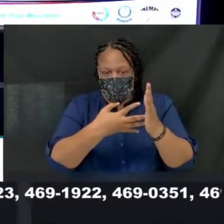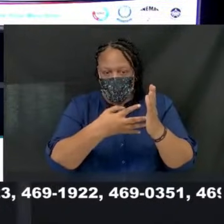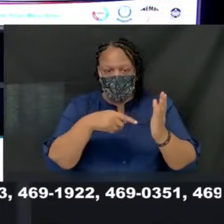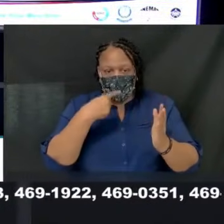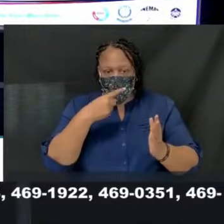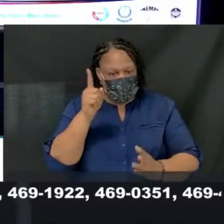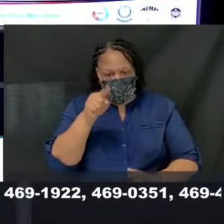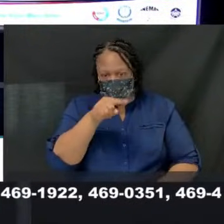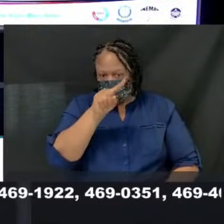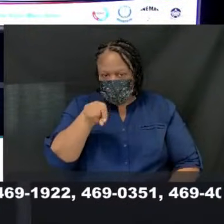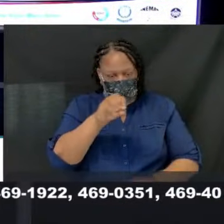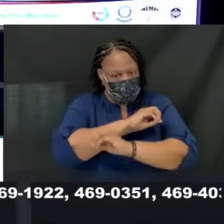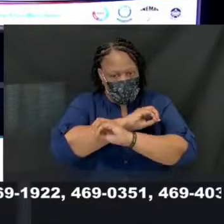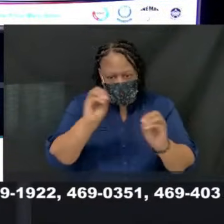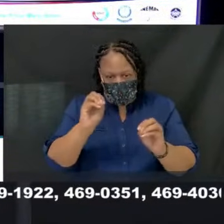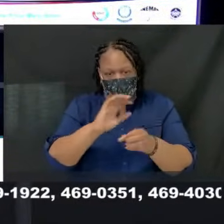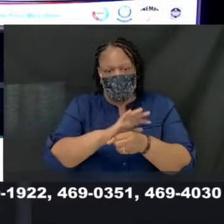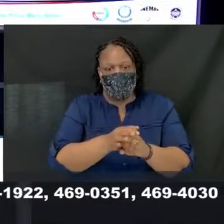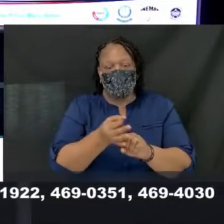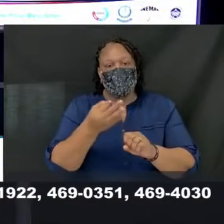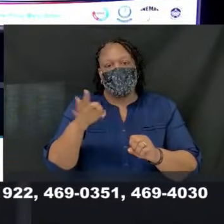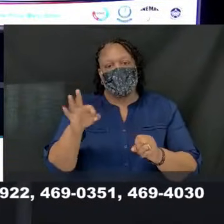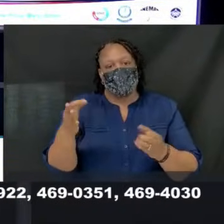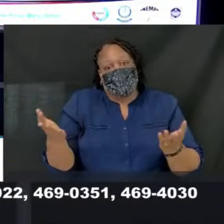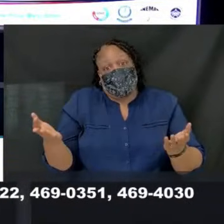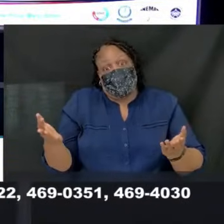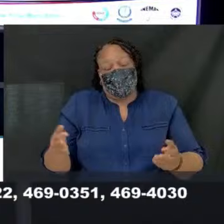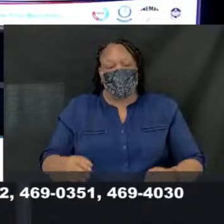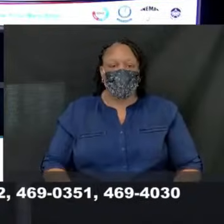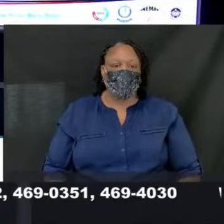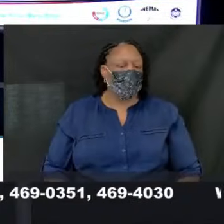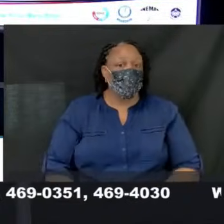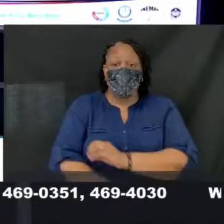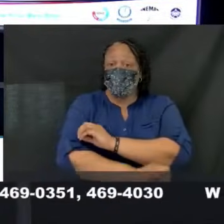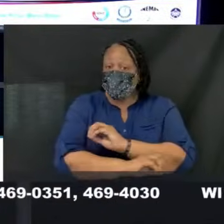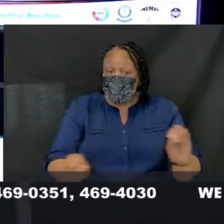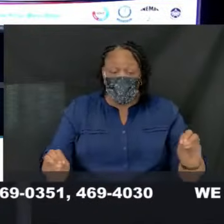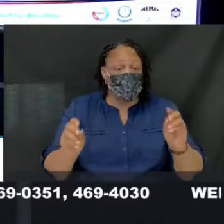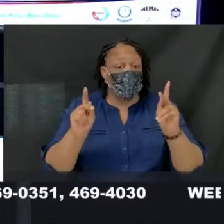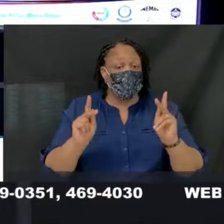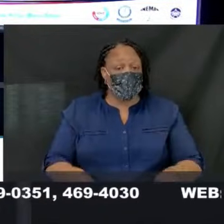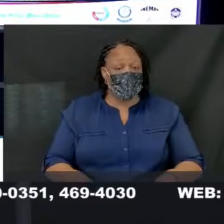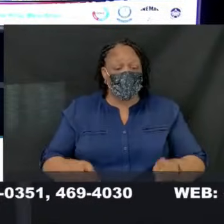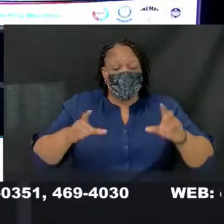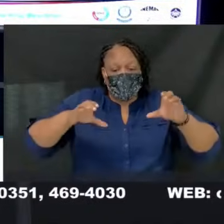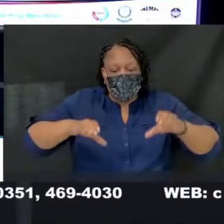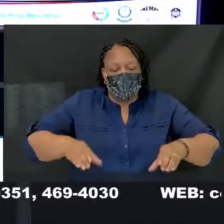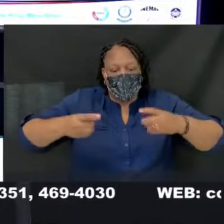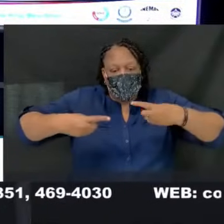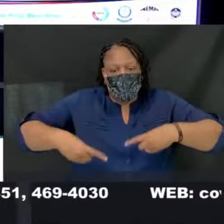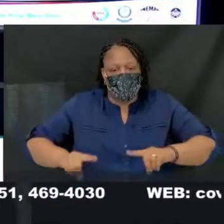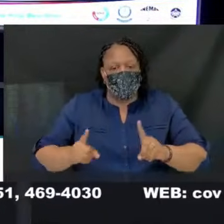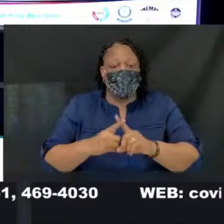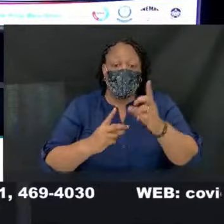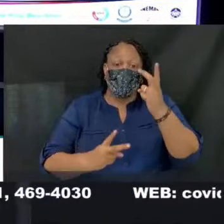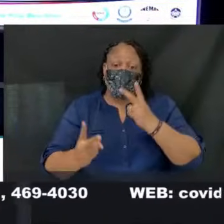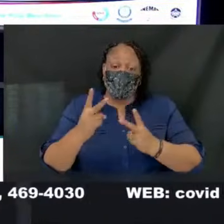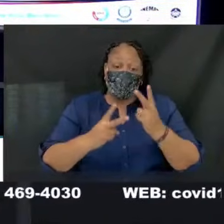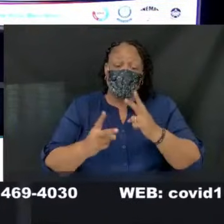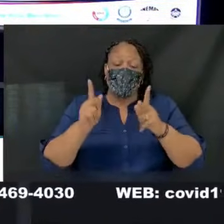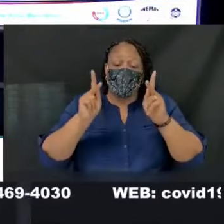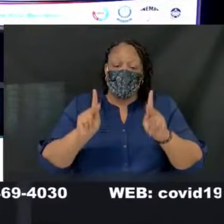test. Regulation 12 states, no person shall visit or be permitted to visit a person